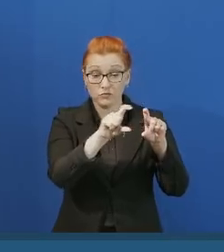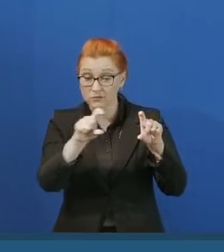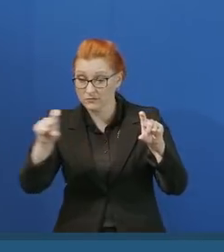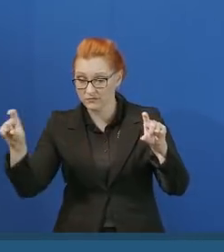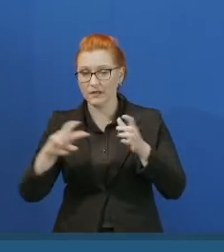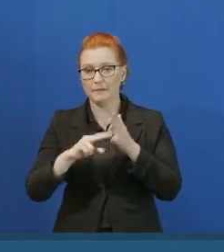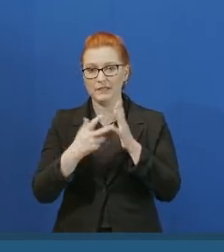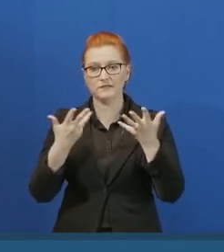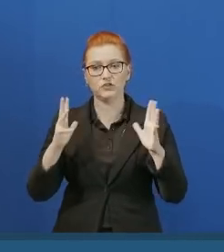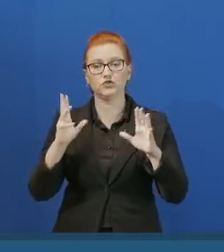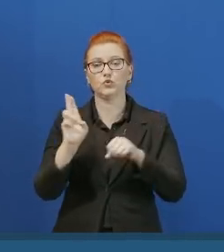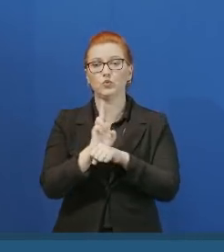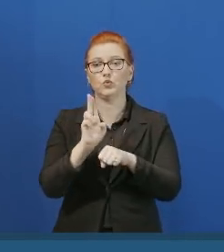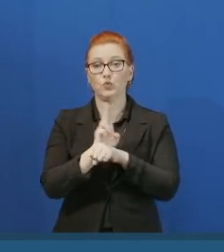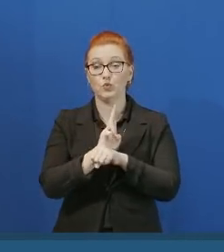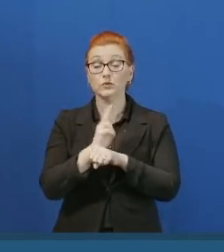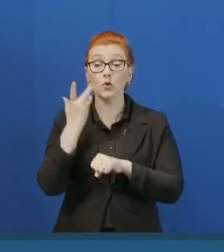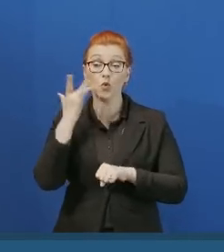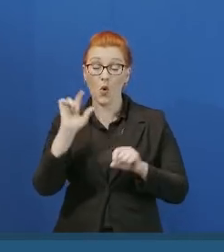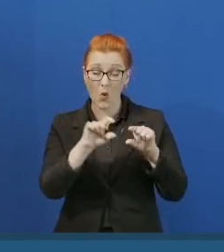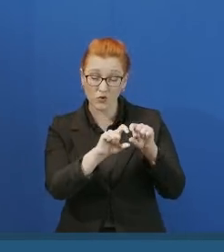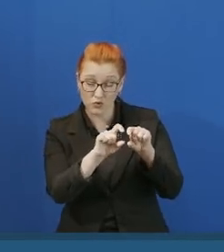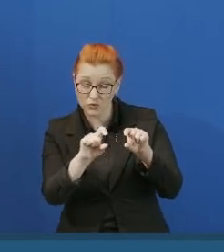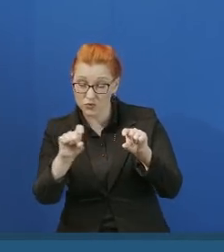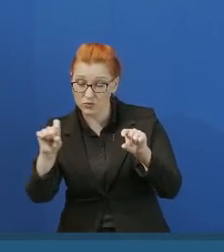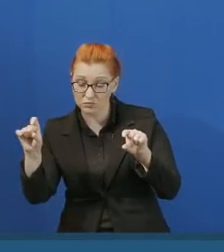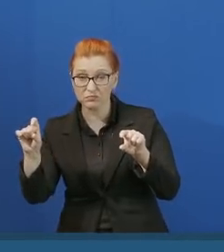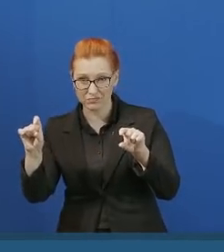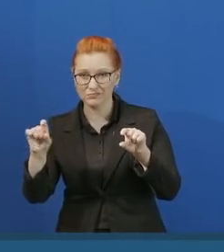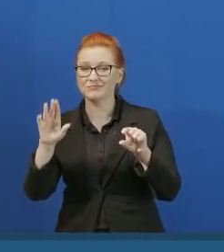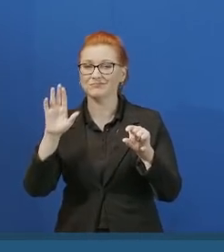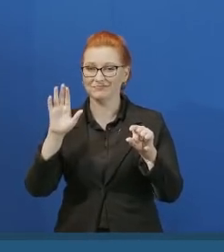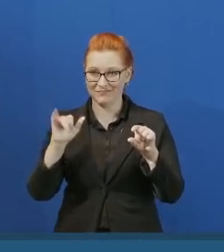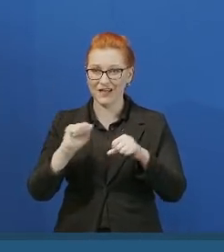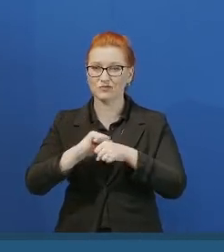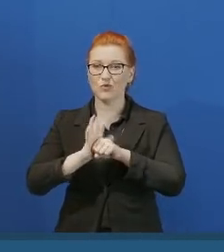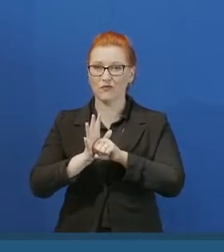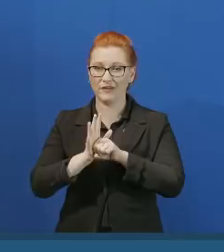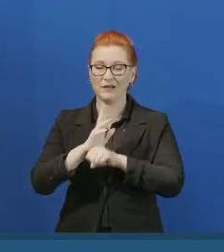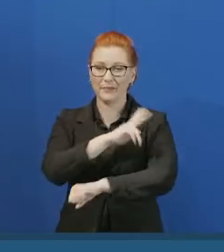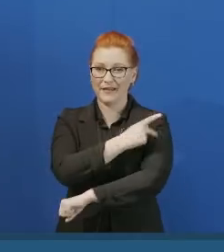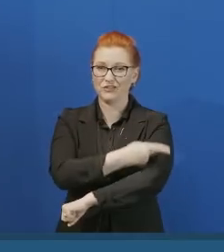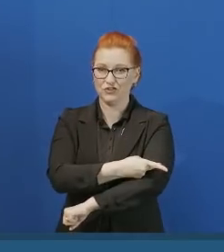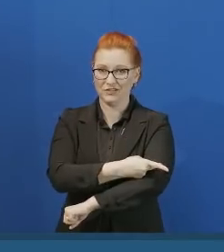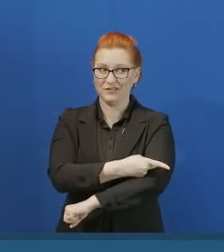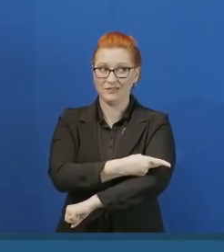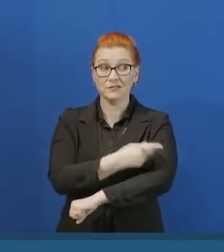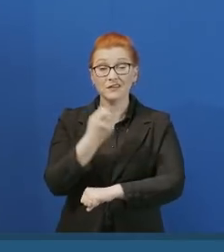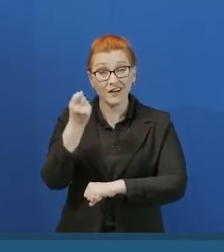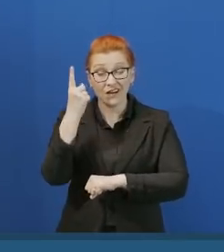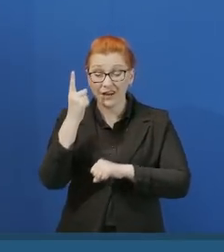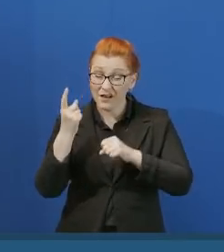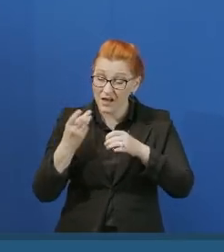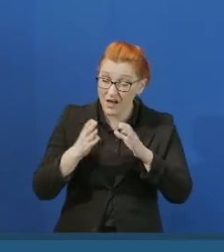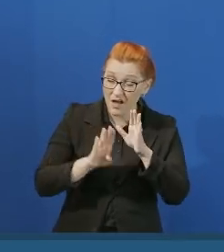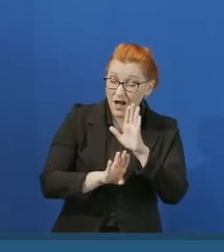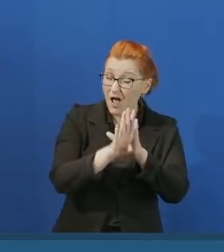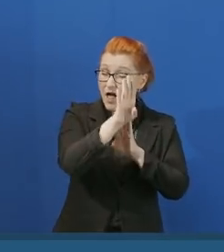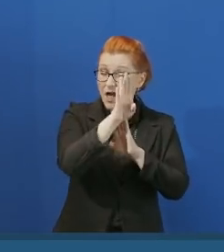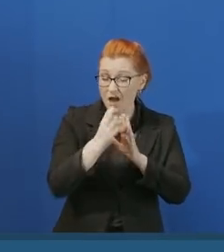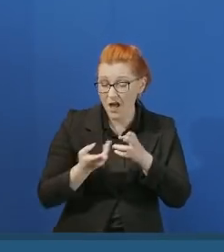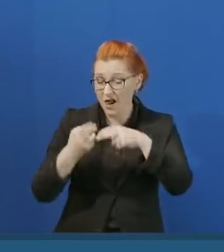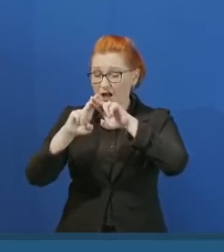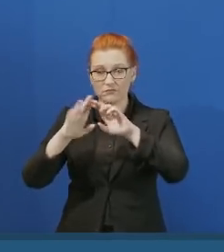can see there at the bottom, kind of represents what you've seen before. A flat line, there's not a surge, but